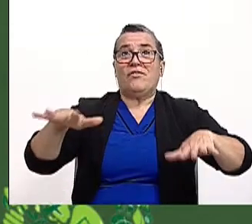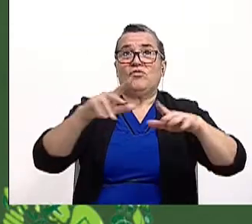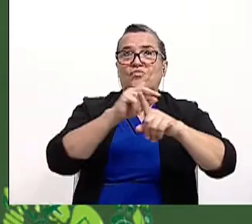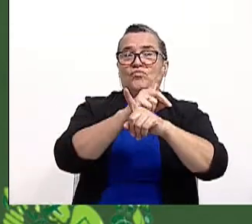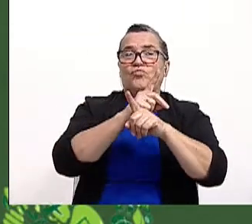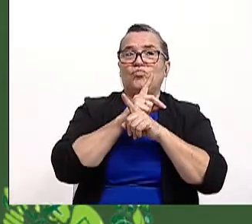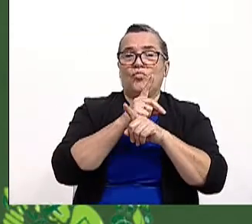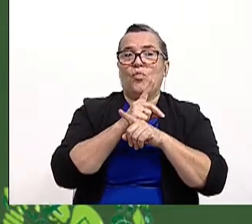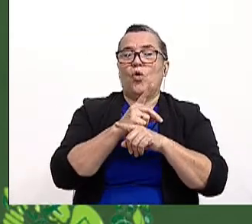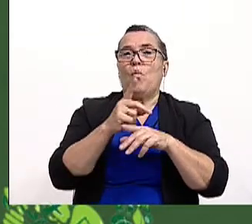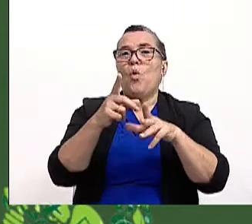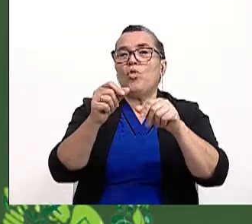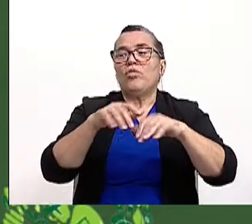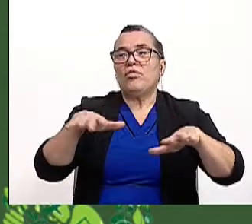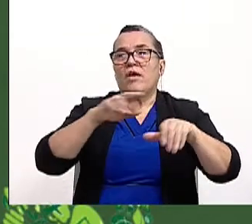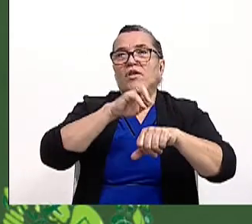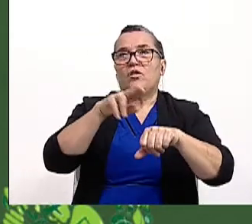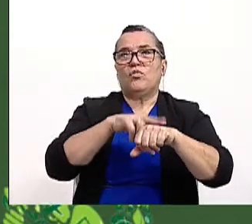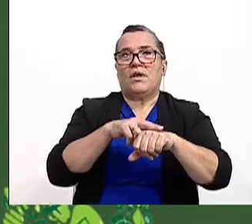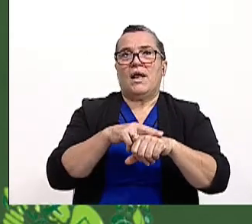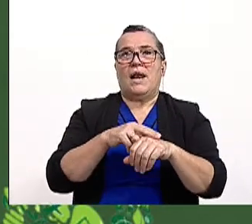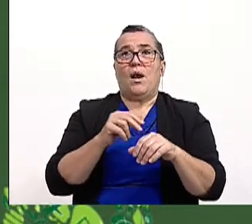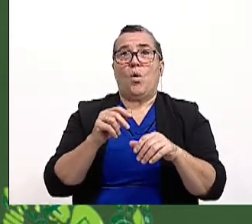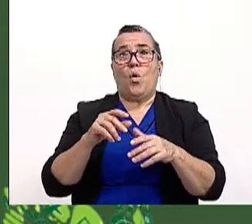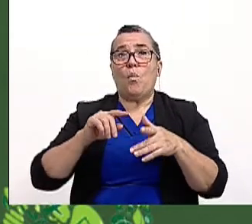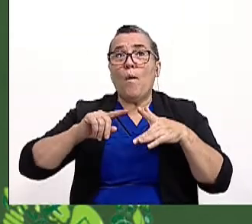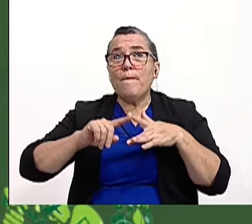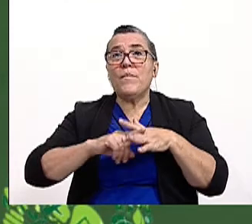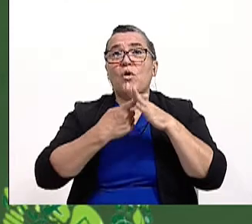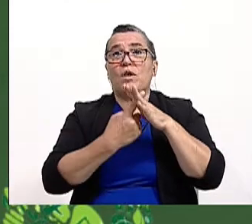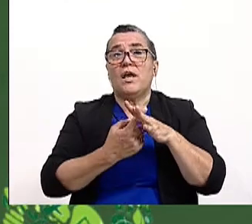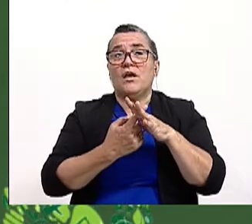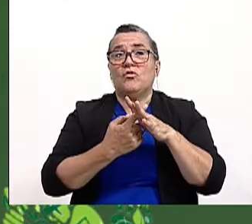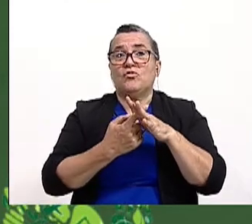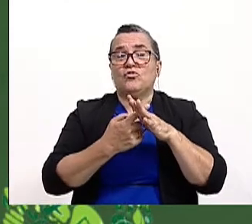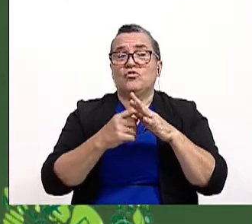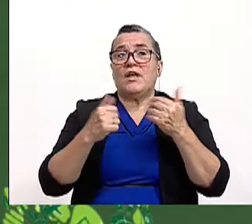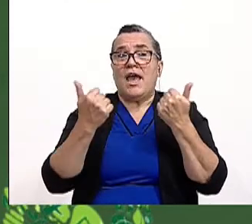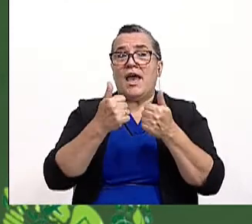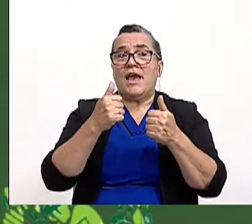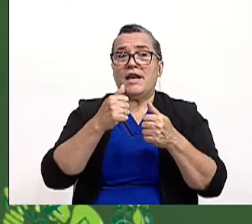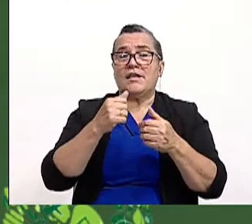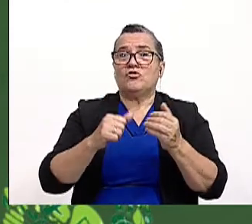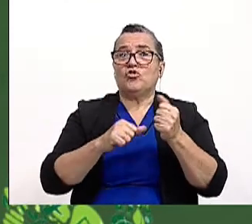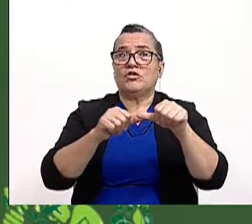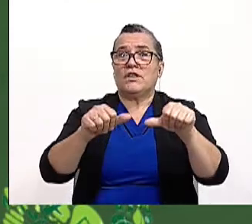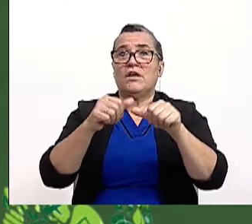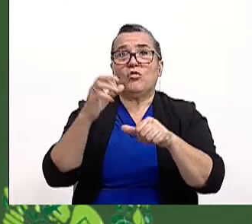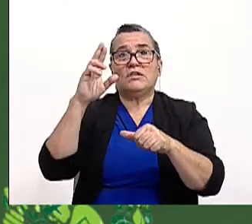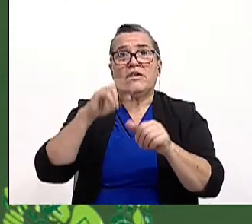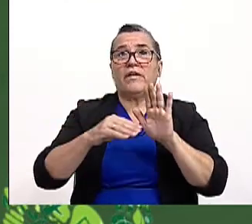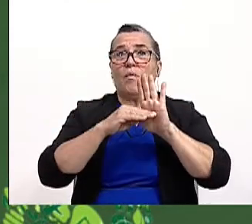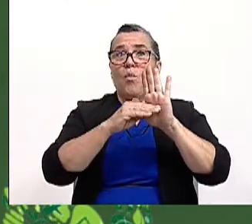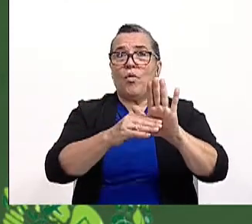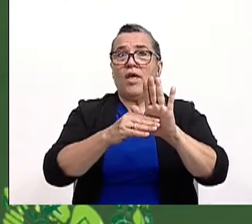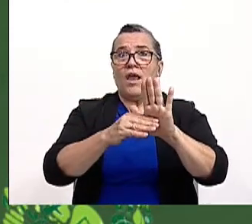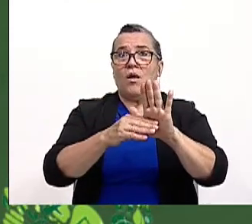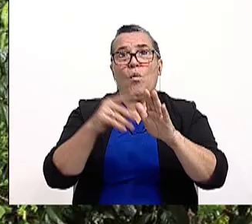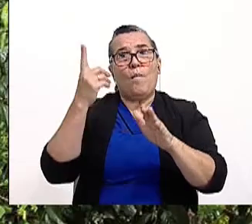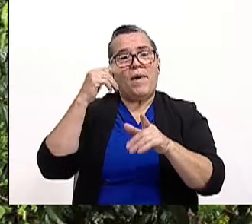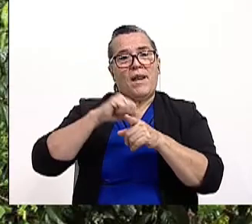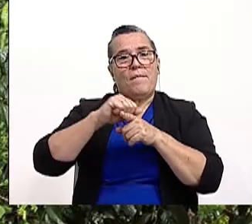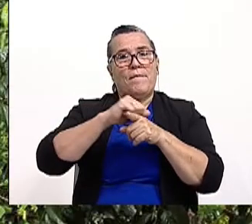of sustainability, Costa Rica is a model for sustainable practice for many industries around the world.